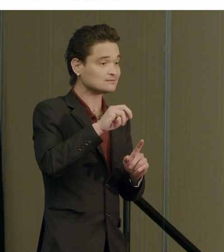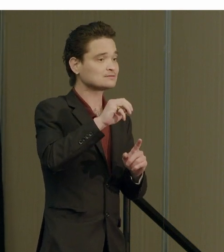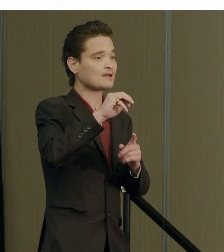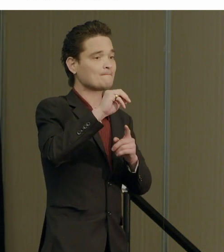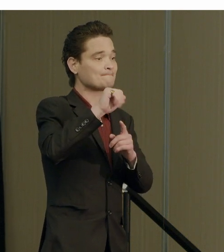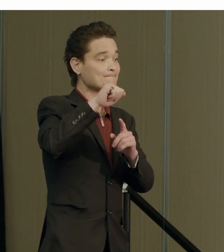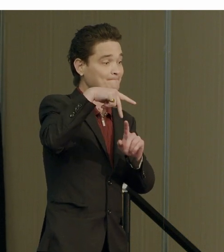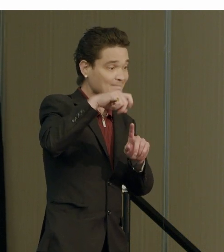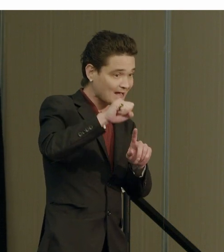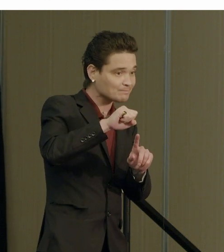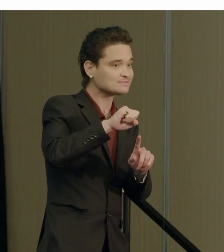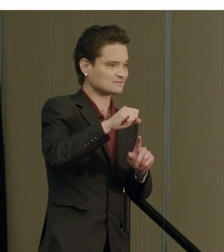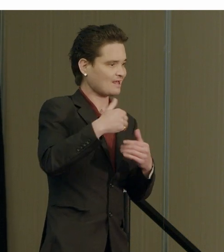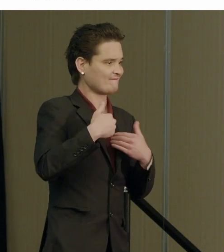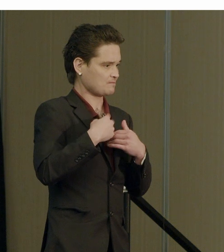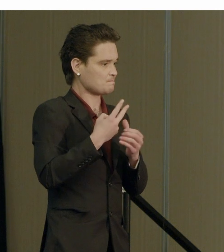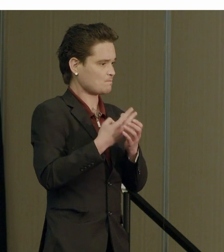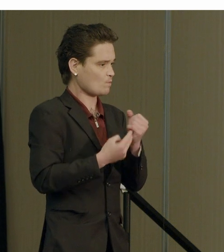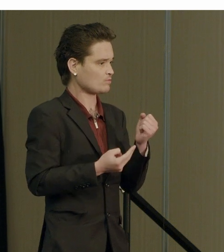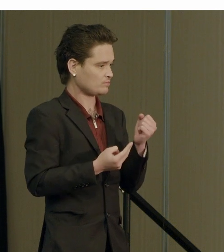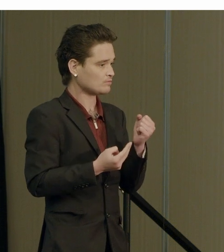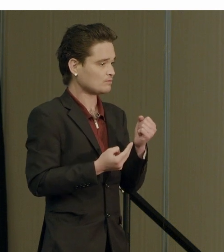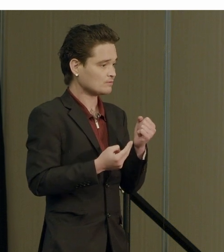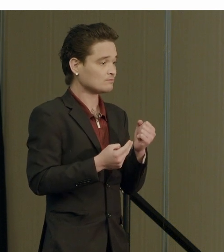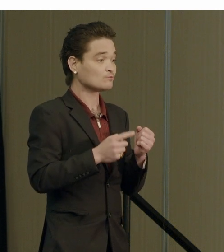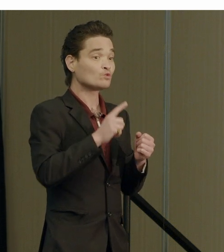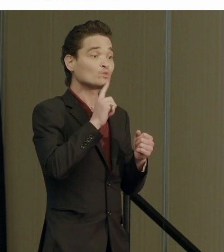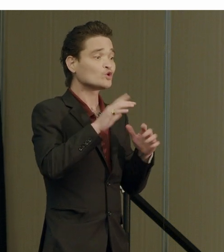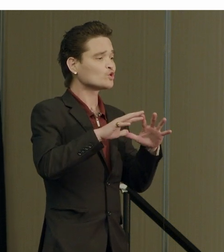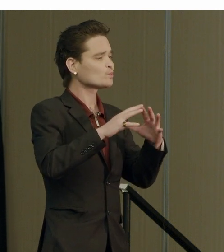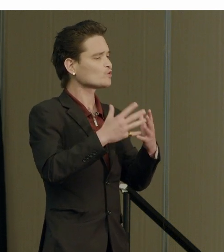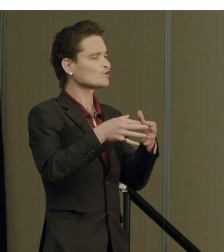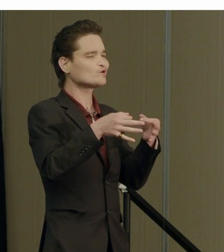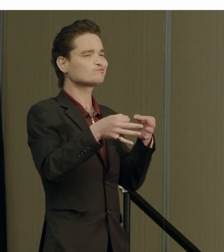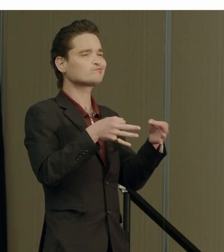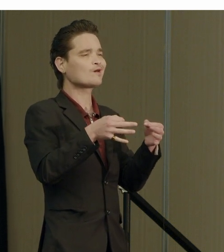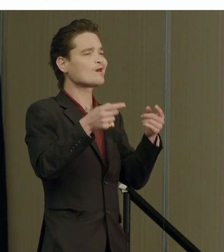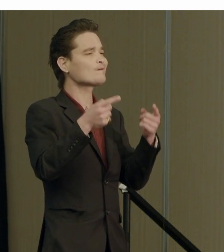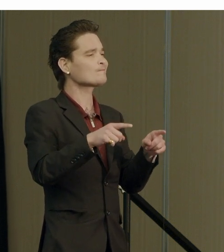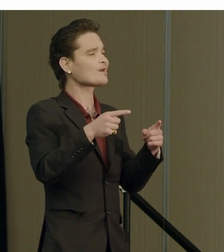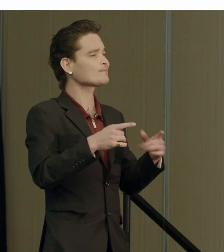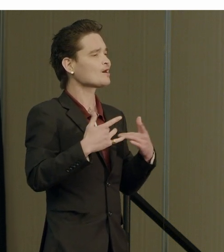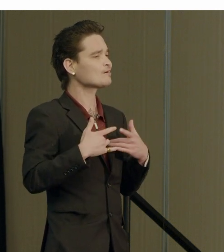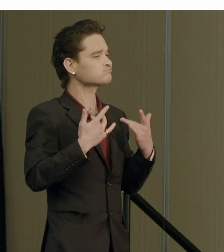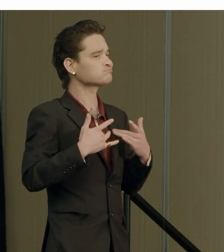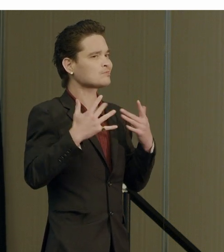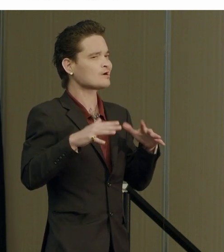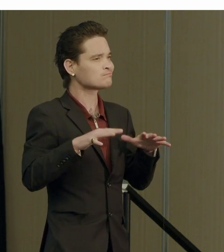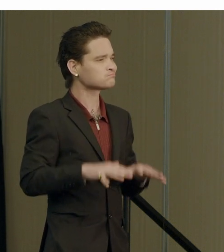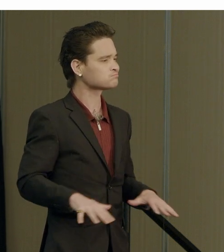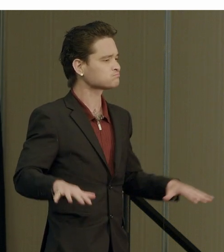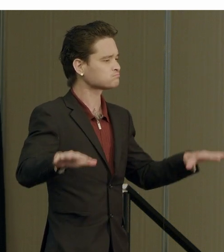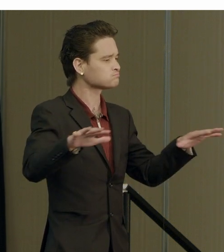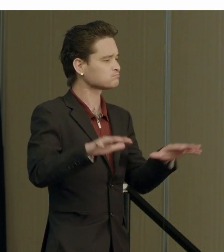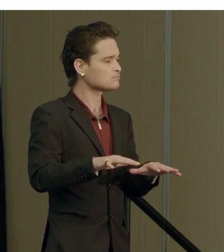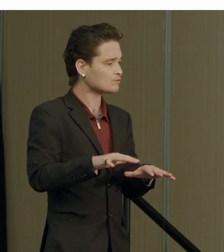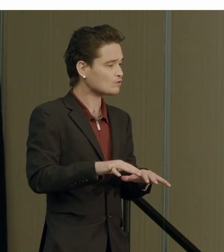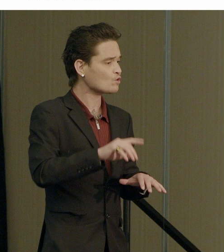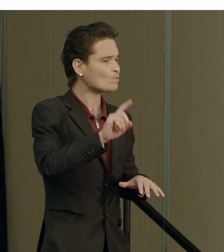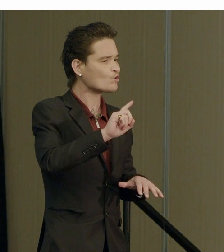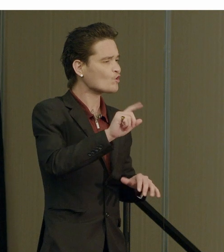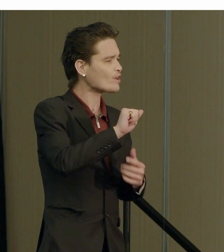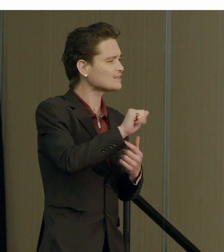navigation to things around you, as well as places of interest. For example, ATMs, what restaurant should we all go to tonight after the